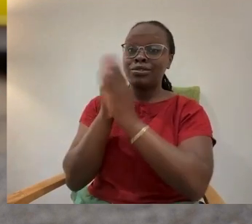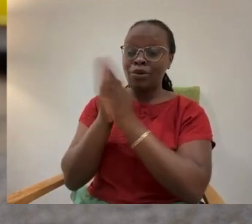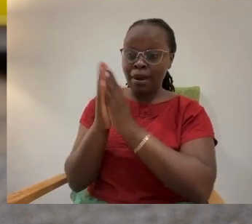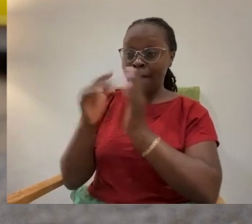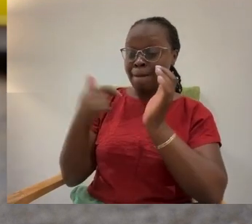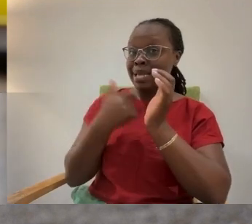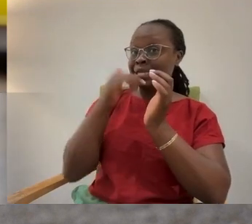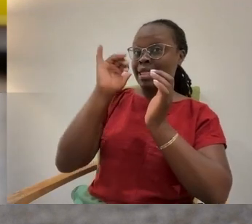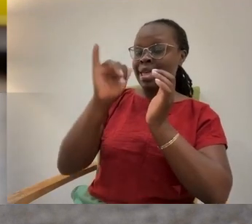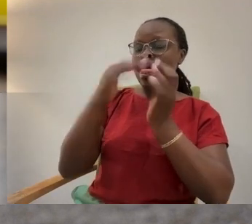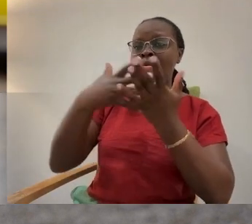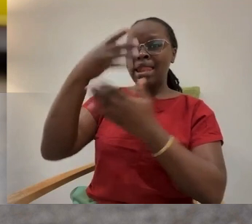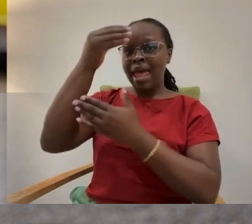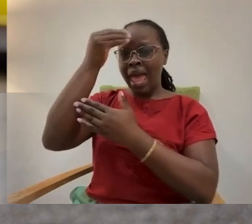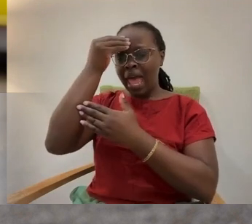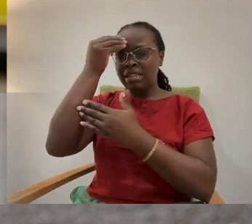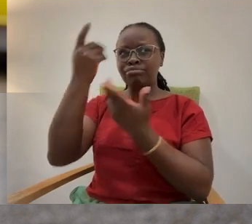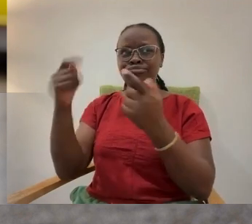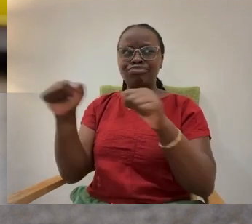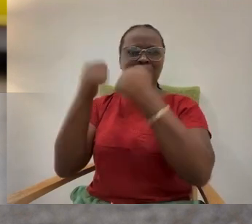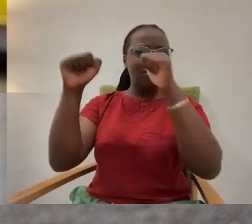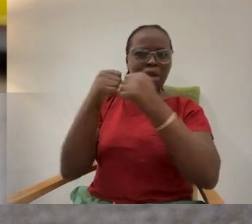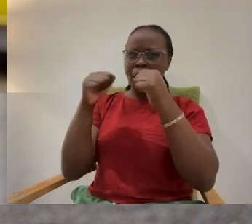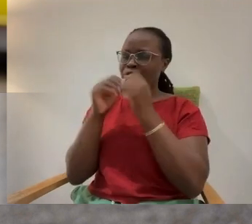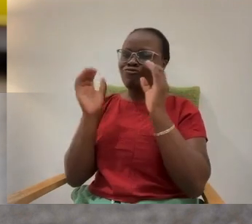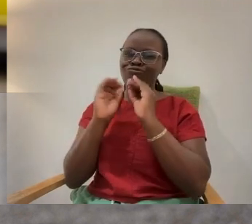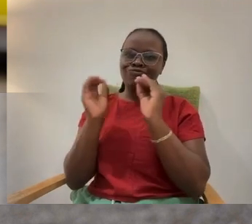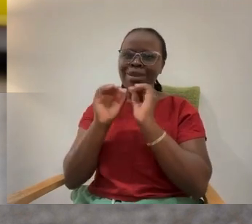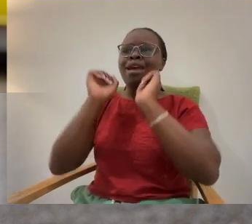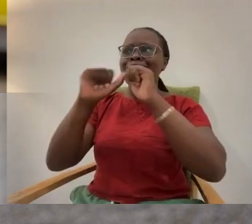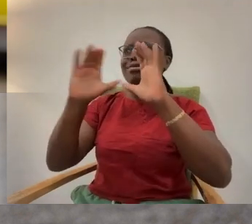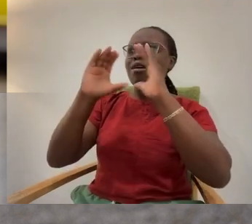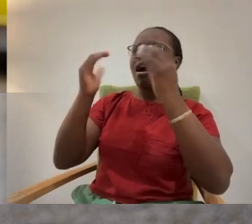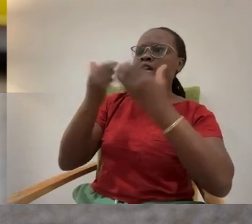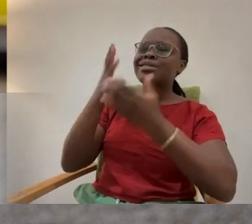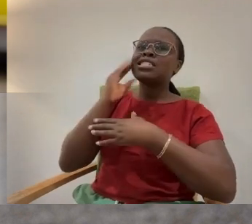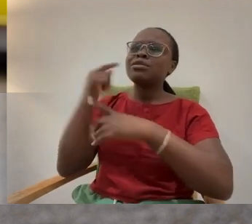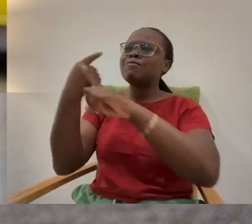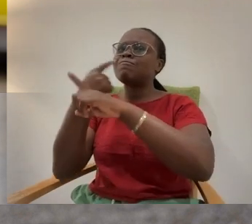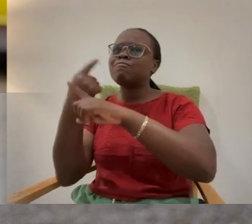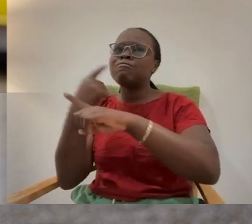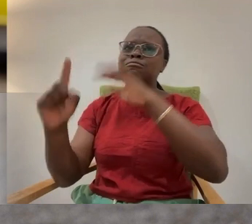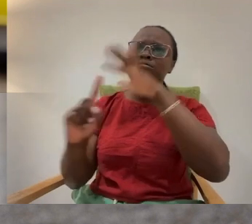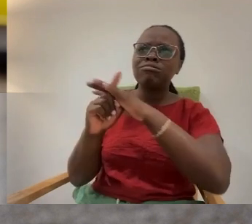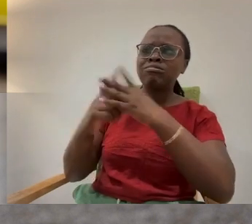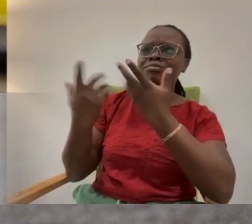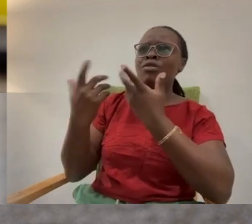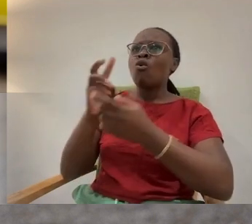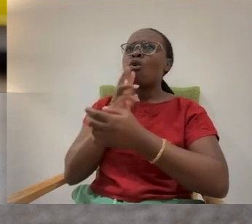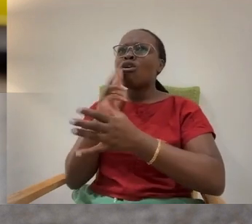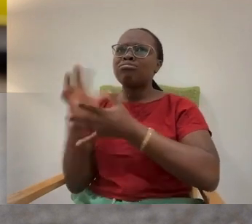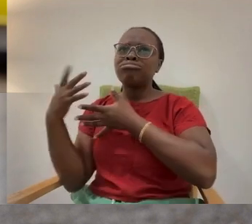that learning has not been disrupted by the events that have happened. If we look back in